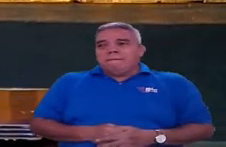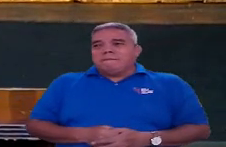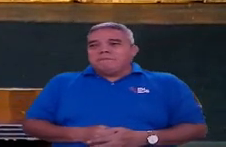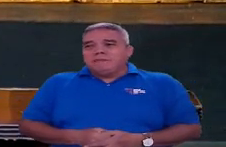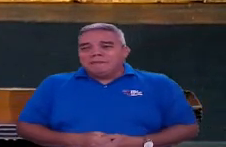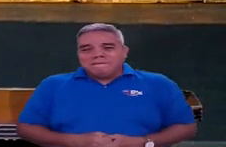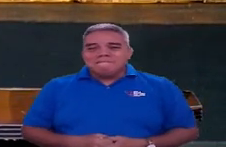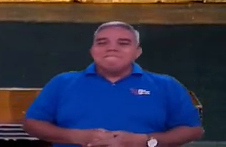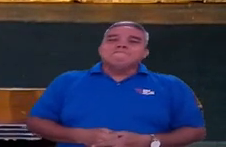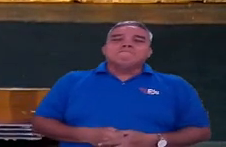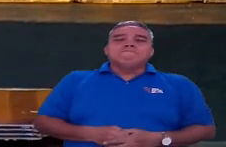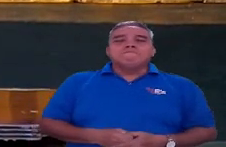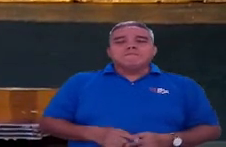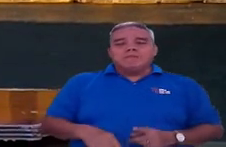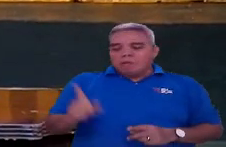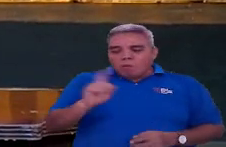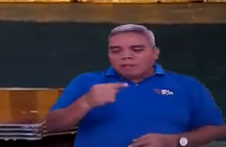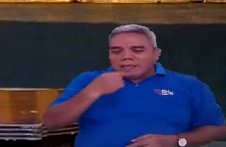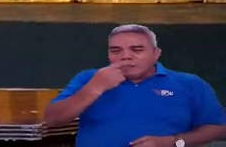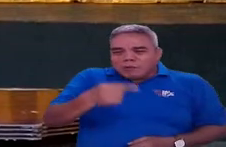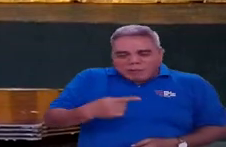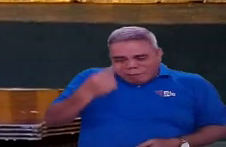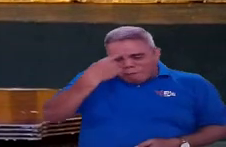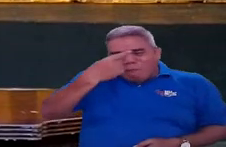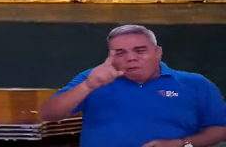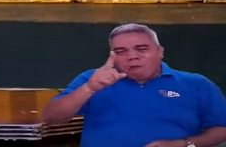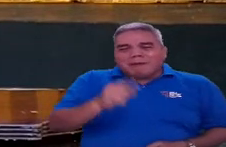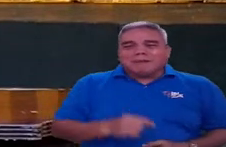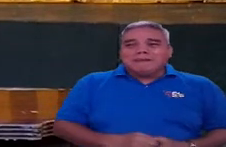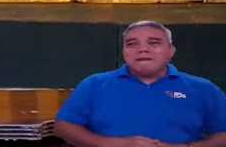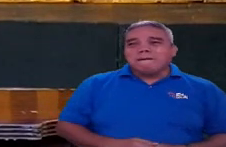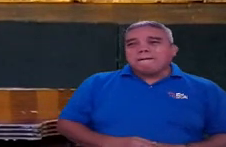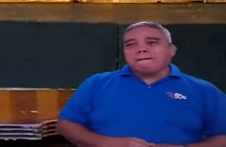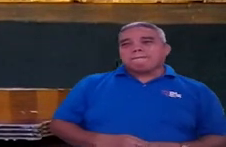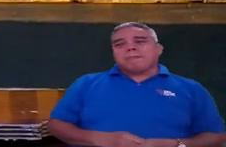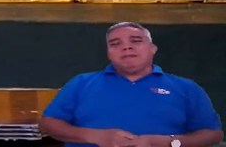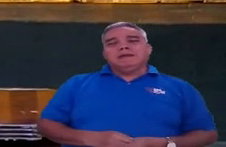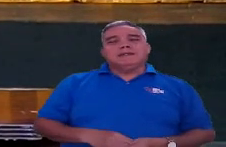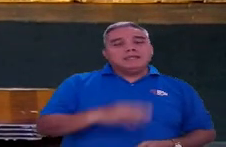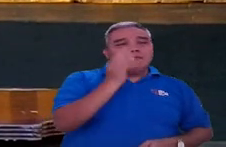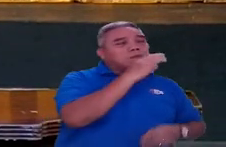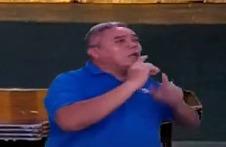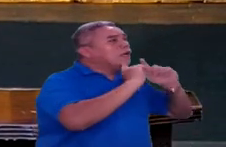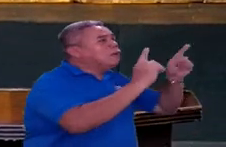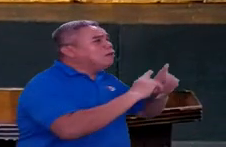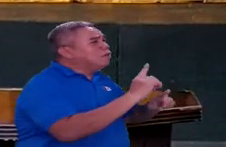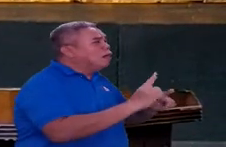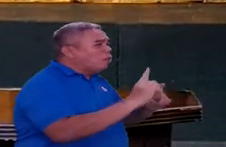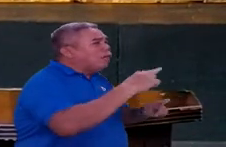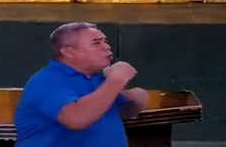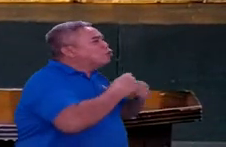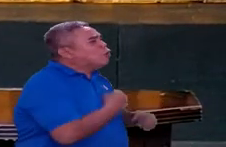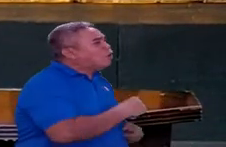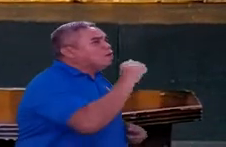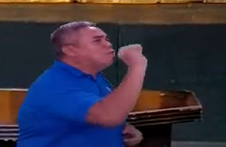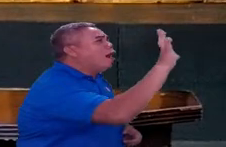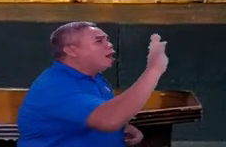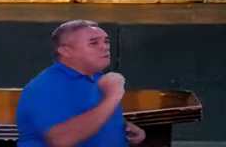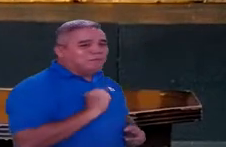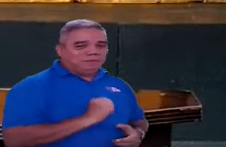So English American, "Oh, what are you sorry for?" The Filipino said, "What are you sorry